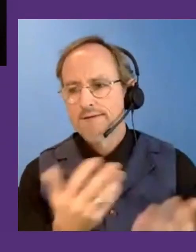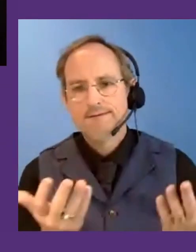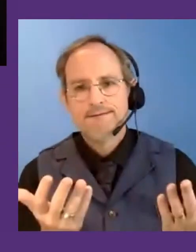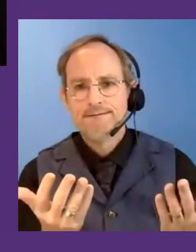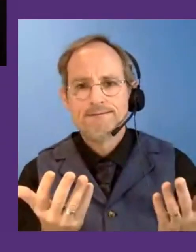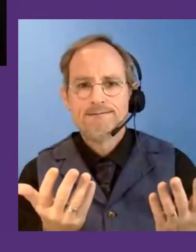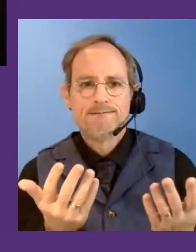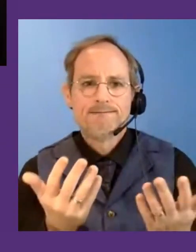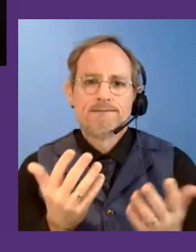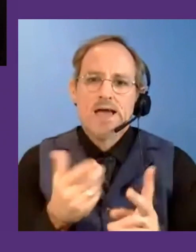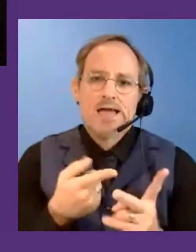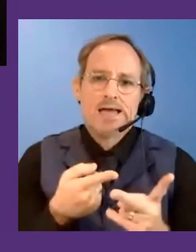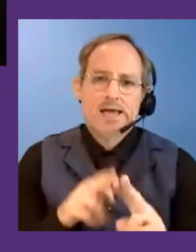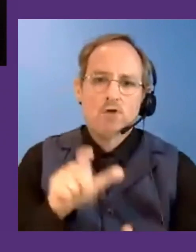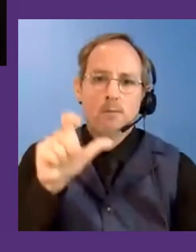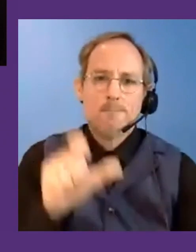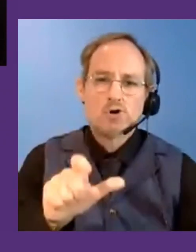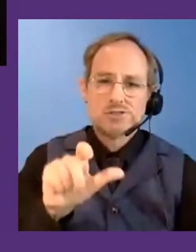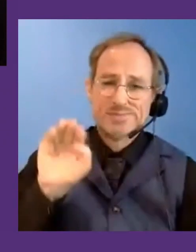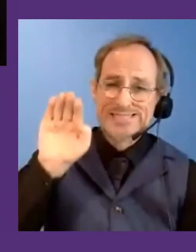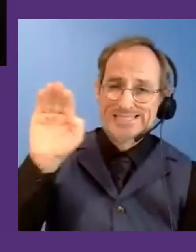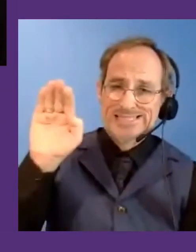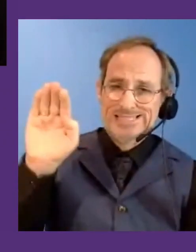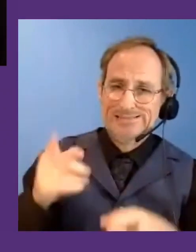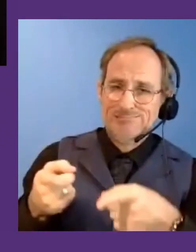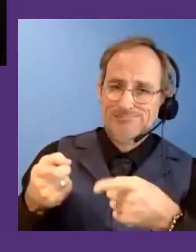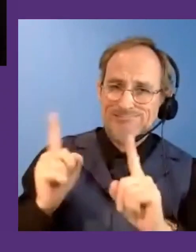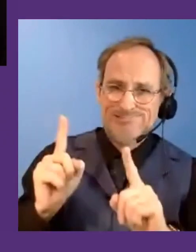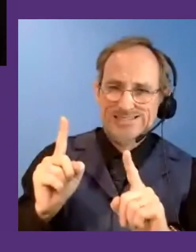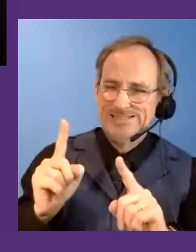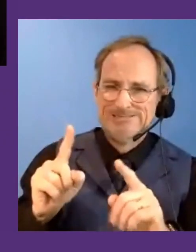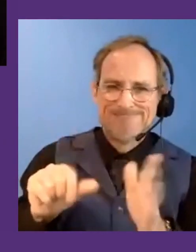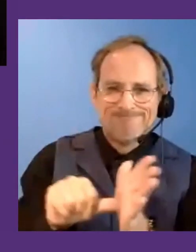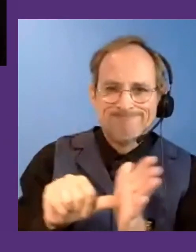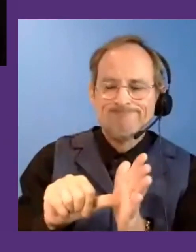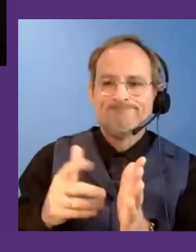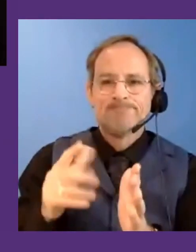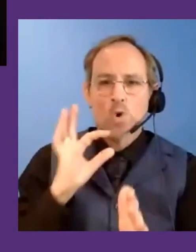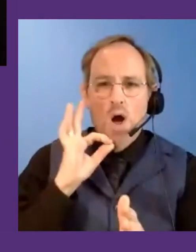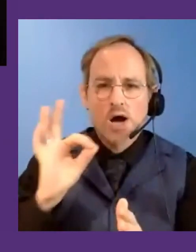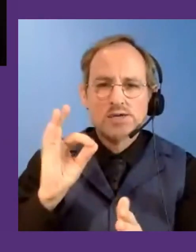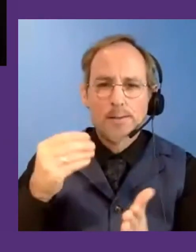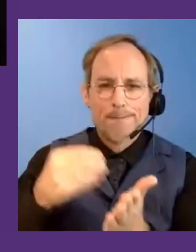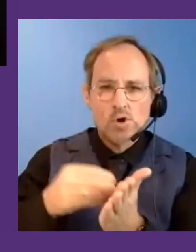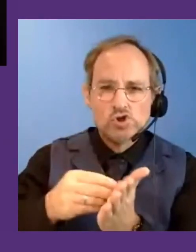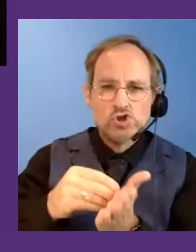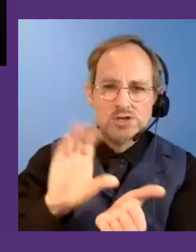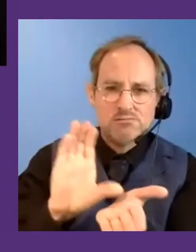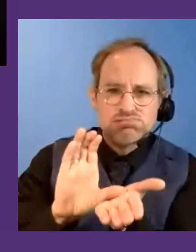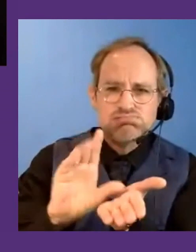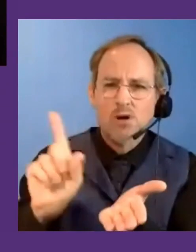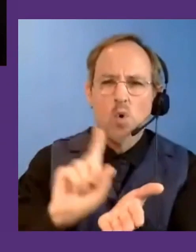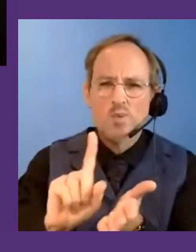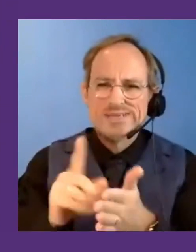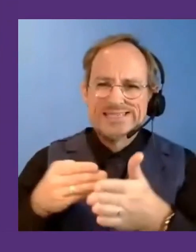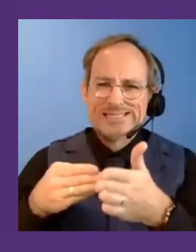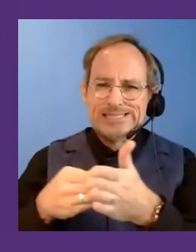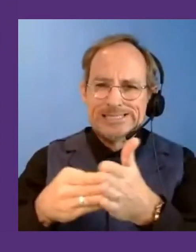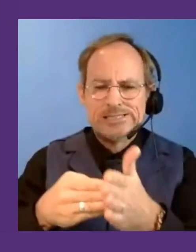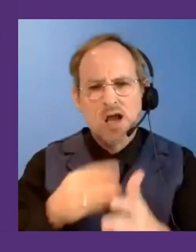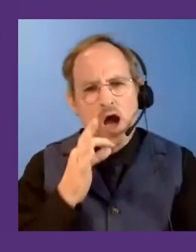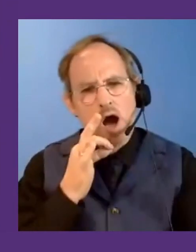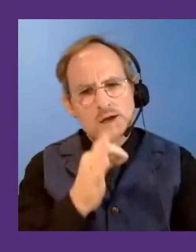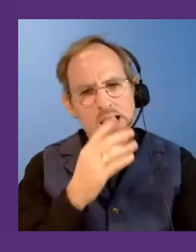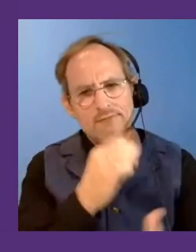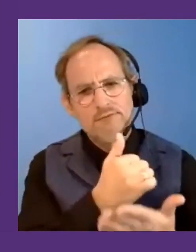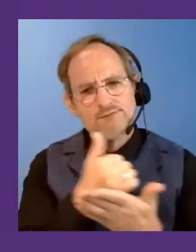wanted to get the attention of the people at the top, to get the budget, to get the resources behind it? What's the best way of doing that? Well, I'll tell you how